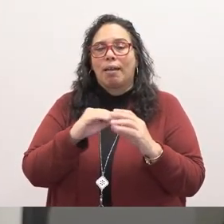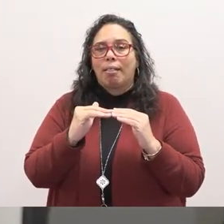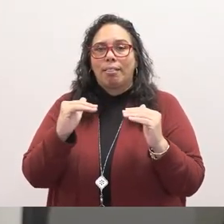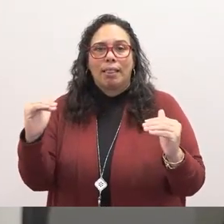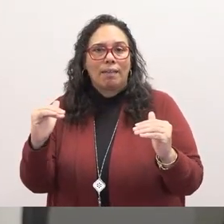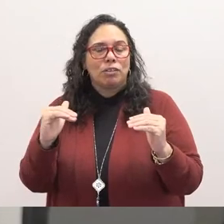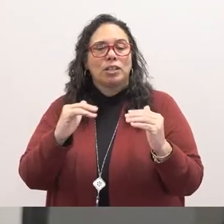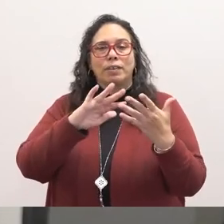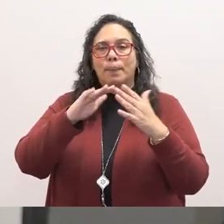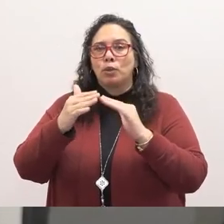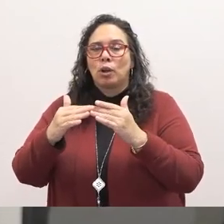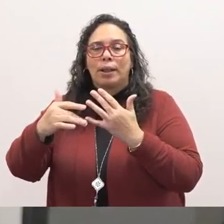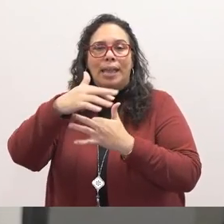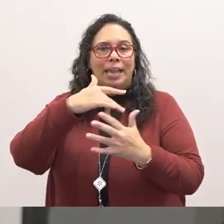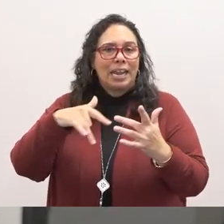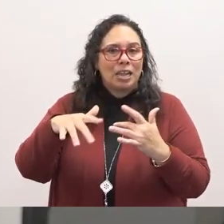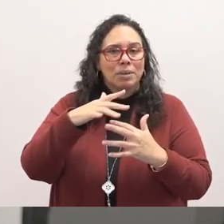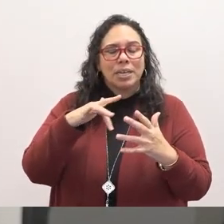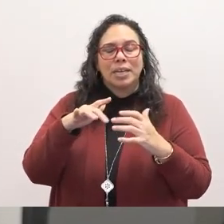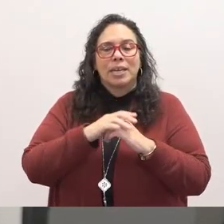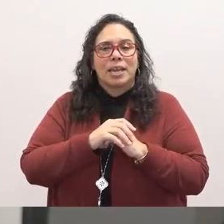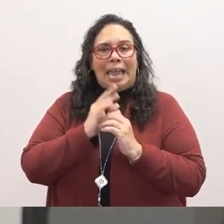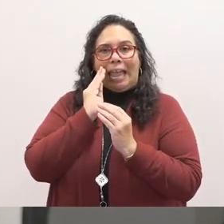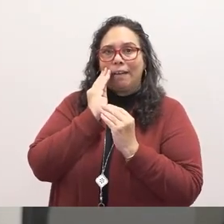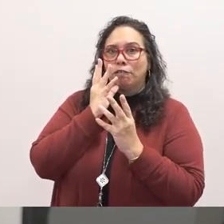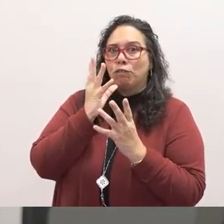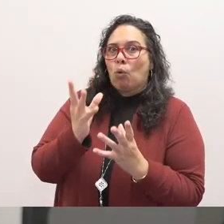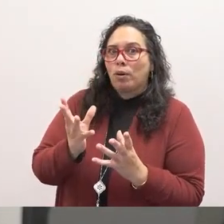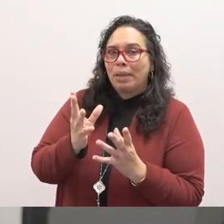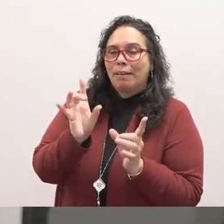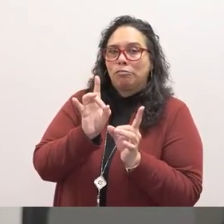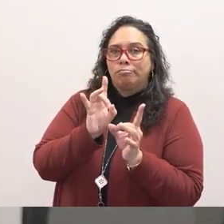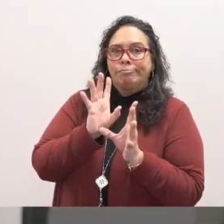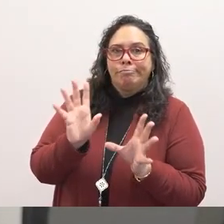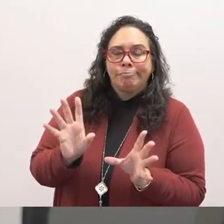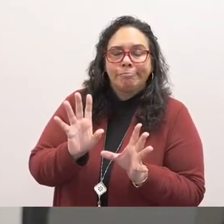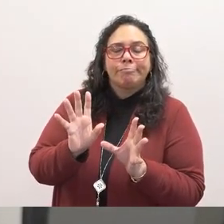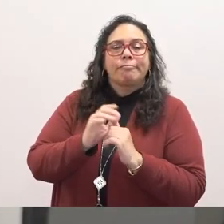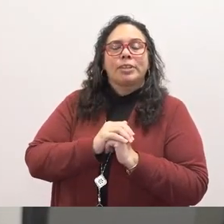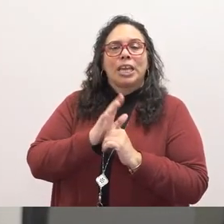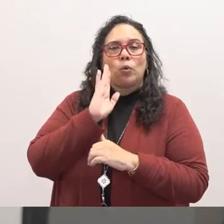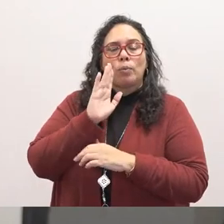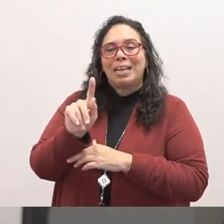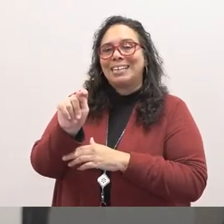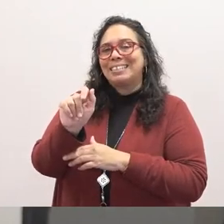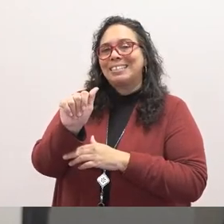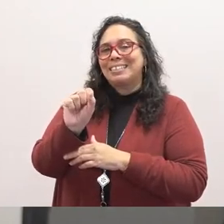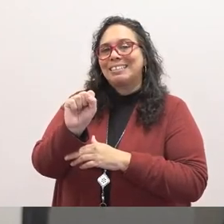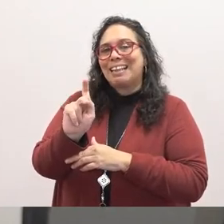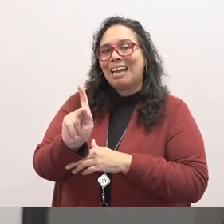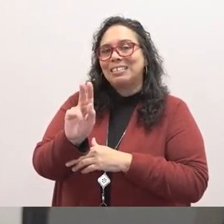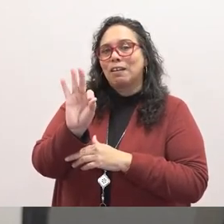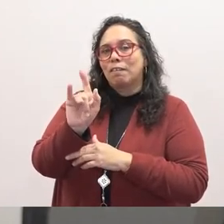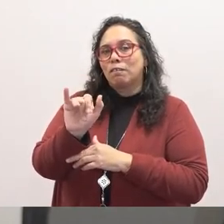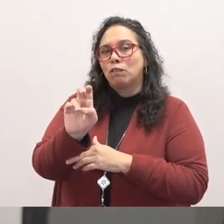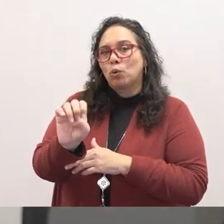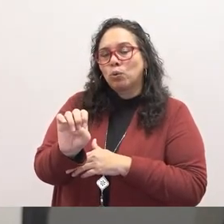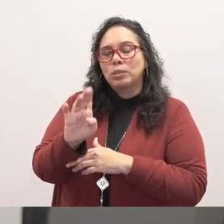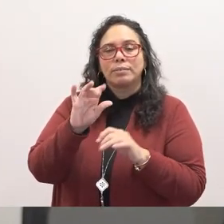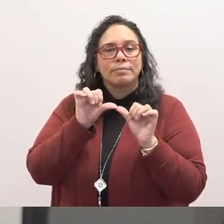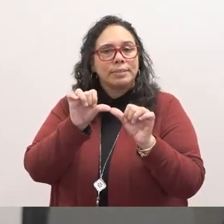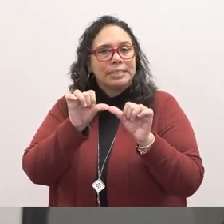community engagement, including the forming of our Community Crisis and Sustainability Task Force, which would be an opportunity to continue to engage with